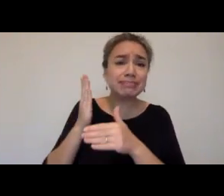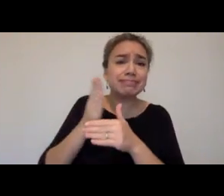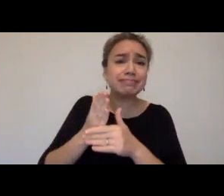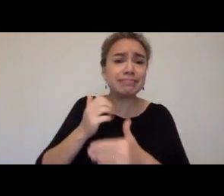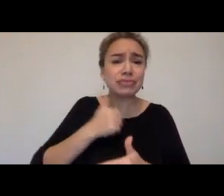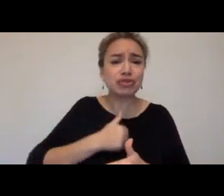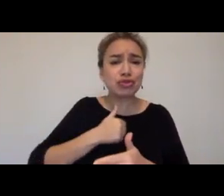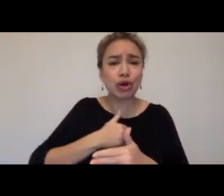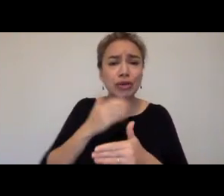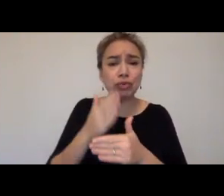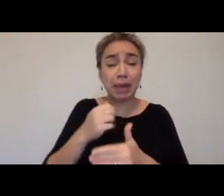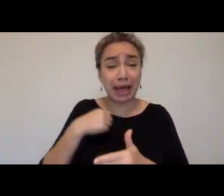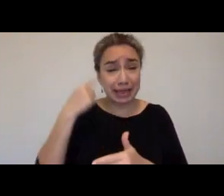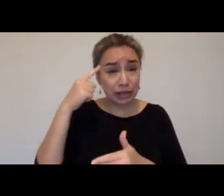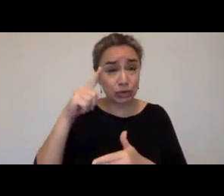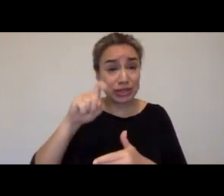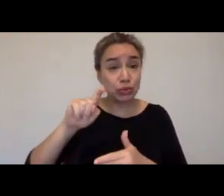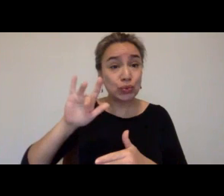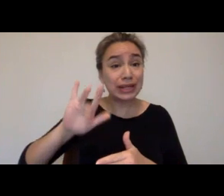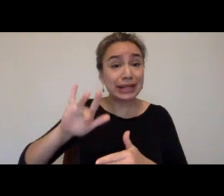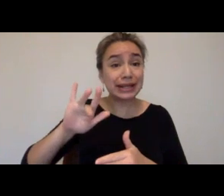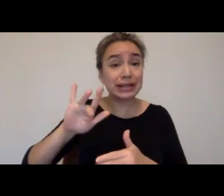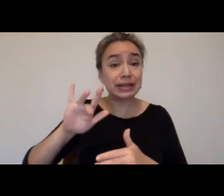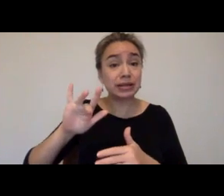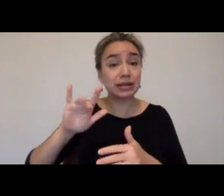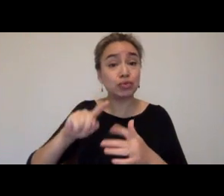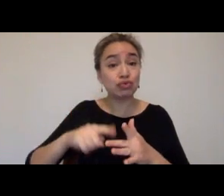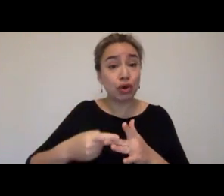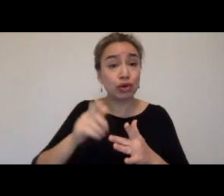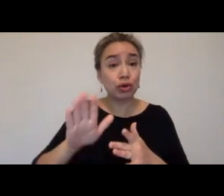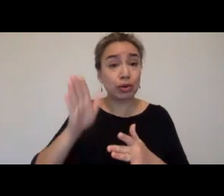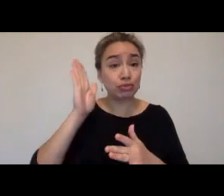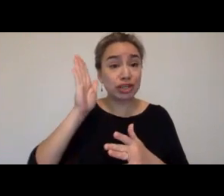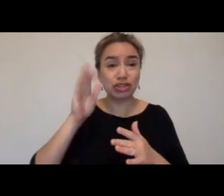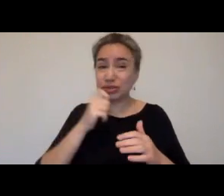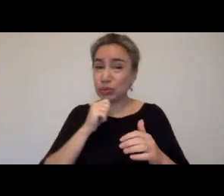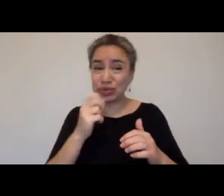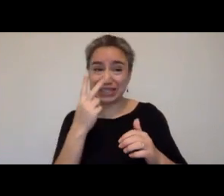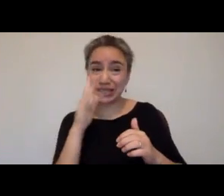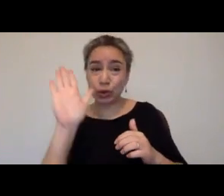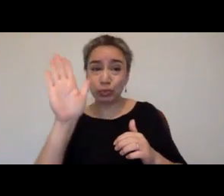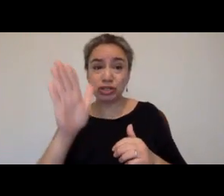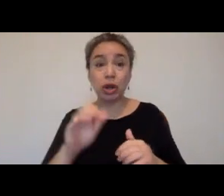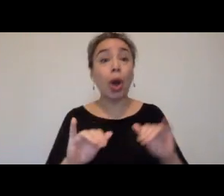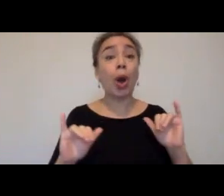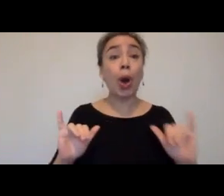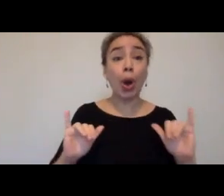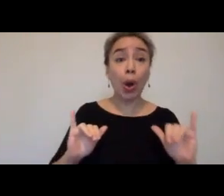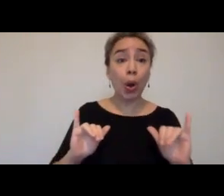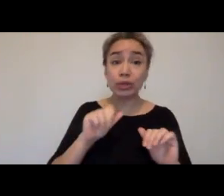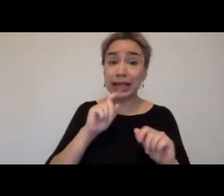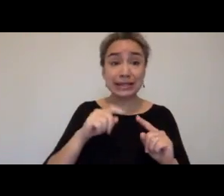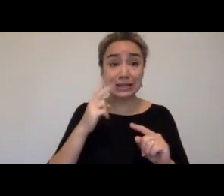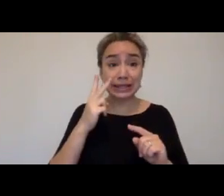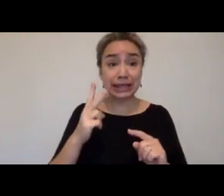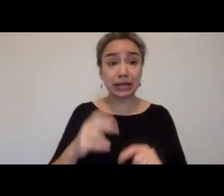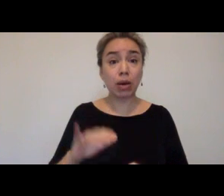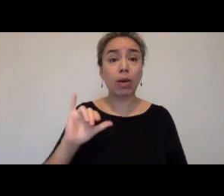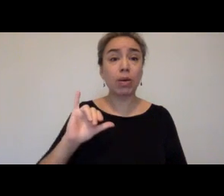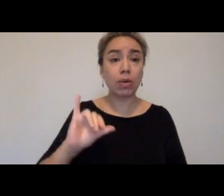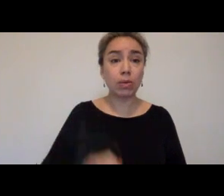I think you need to click on a link to start your presentation. It's not... Oh, it's not showing.